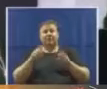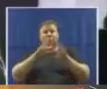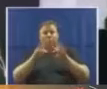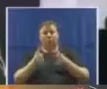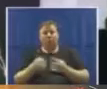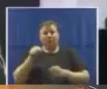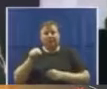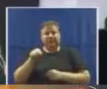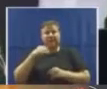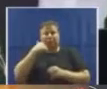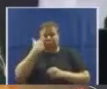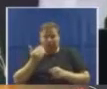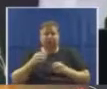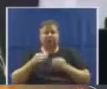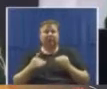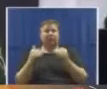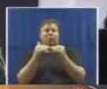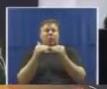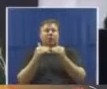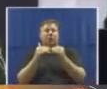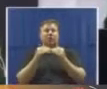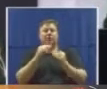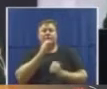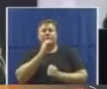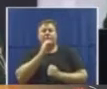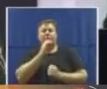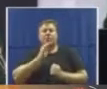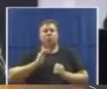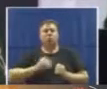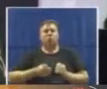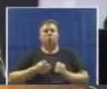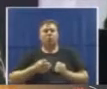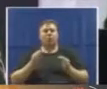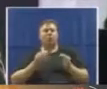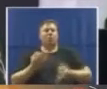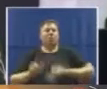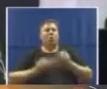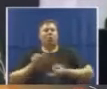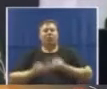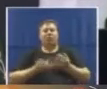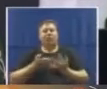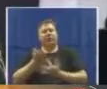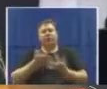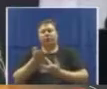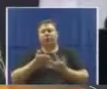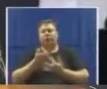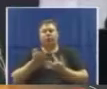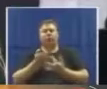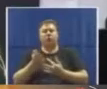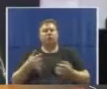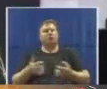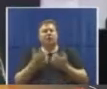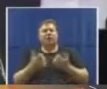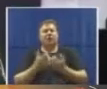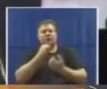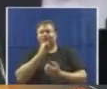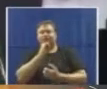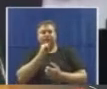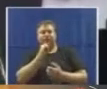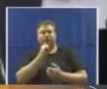of equality, the demeaning of women through pornography remains unchallenged by lawmakers, and